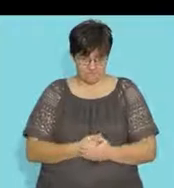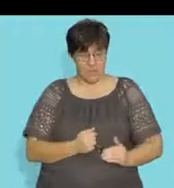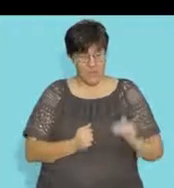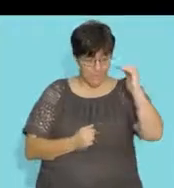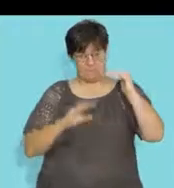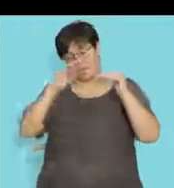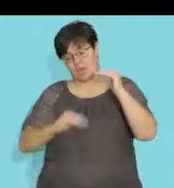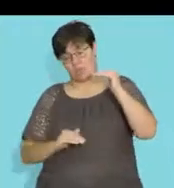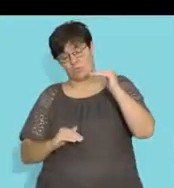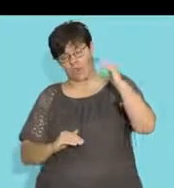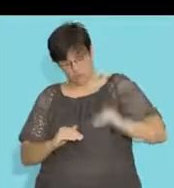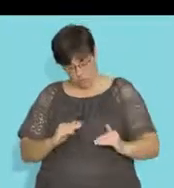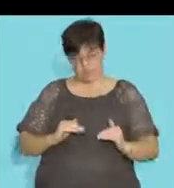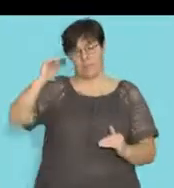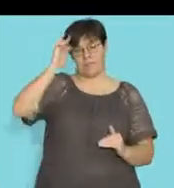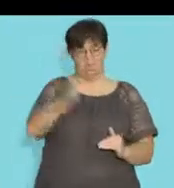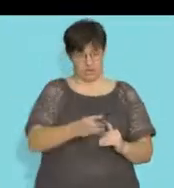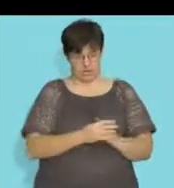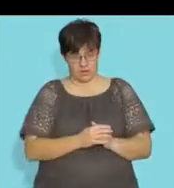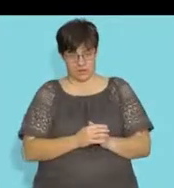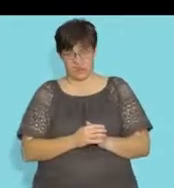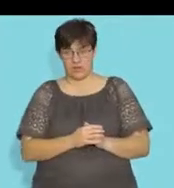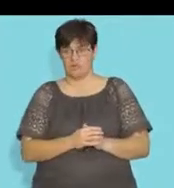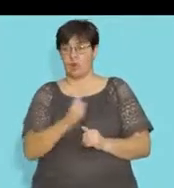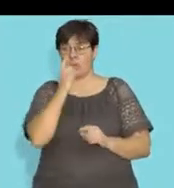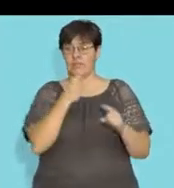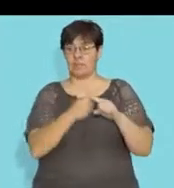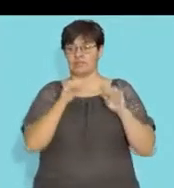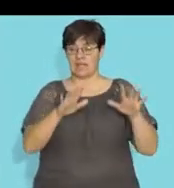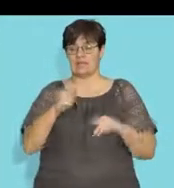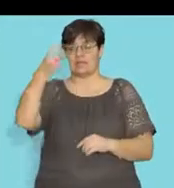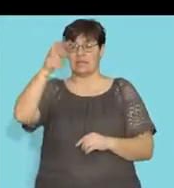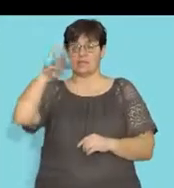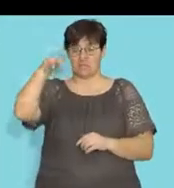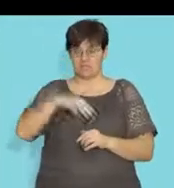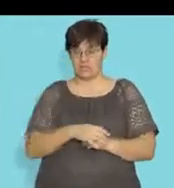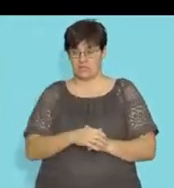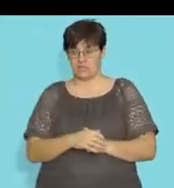say that if that is all equal to 1 times 10 to the power minus